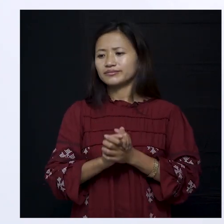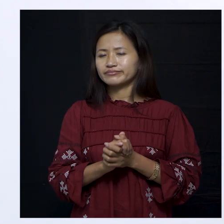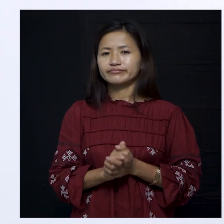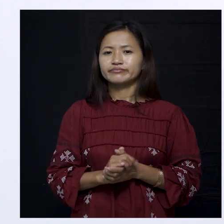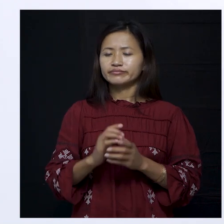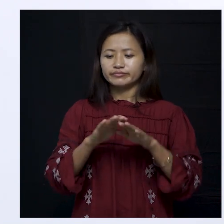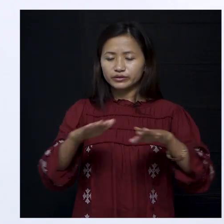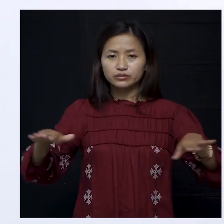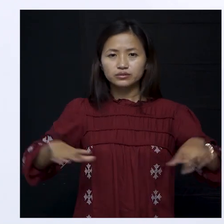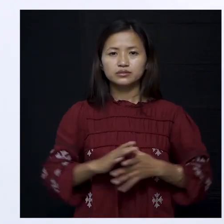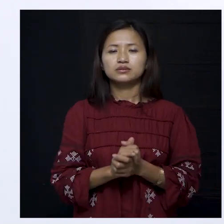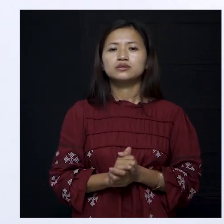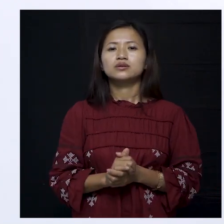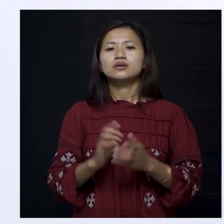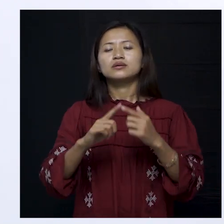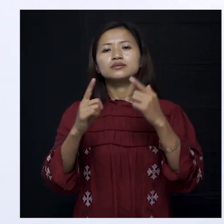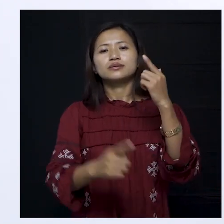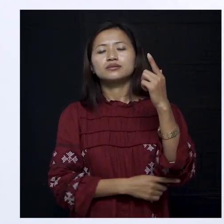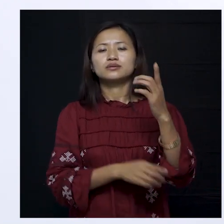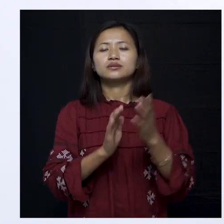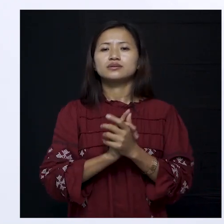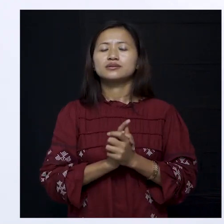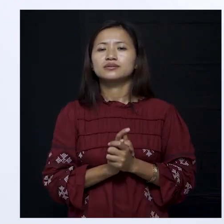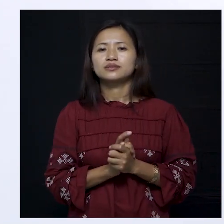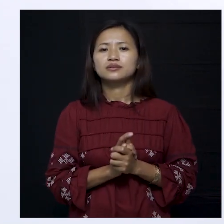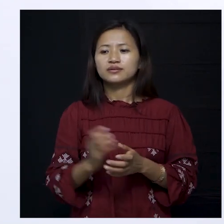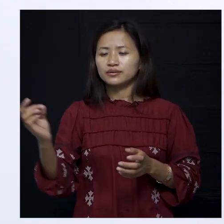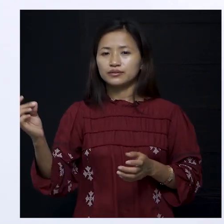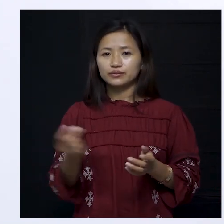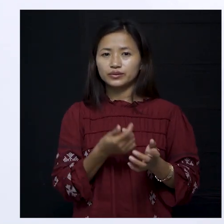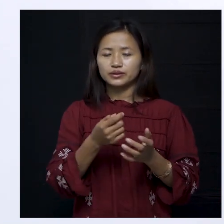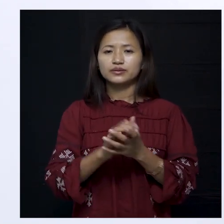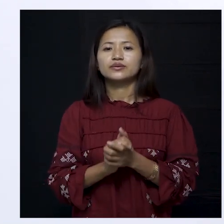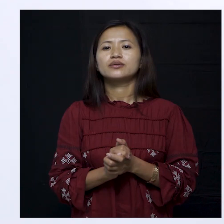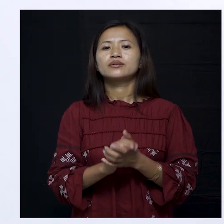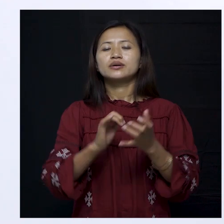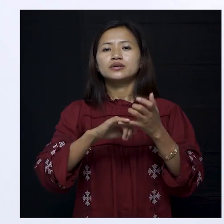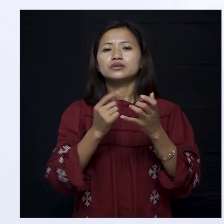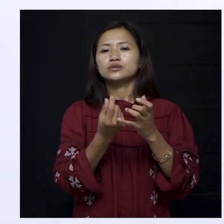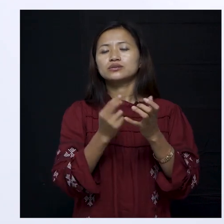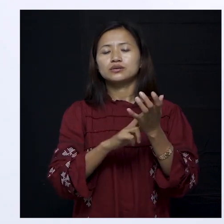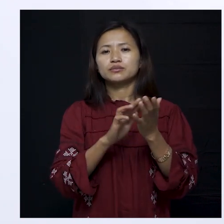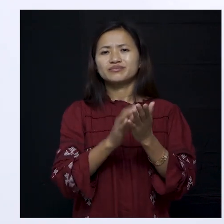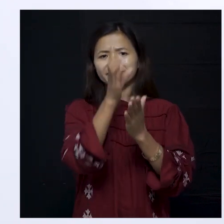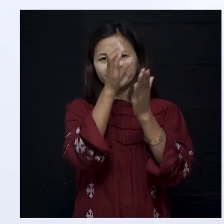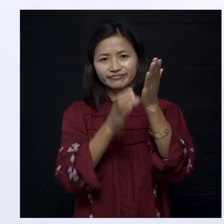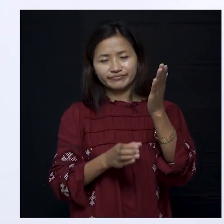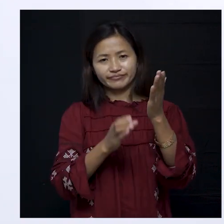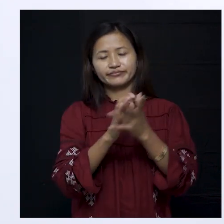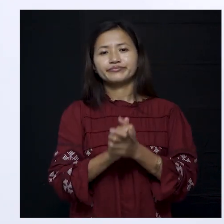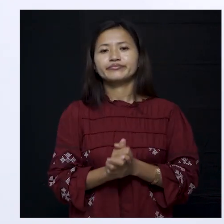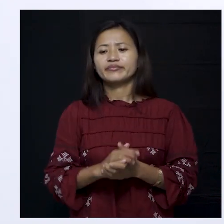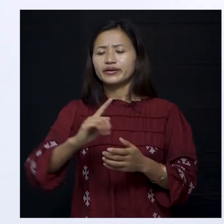there. And the conclusion would be a quick sum up. You know how to write a summary, right? You don't have to write